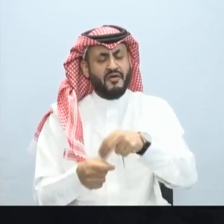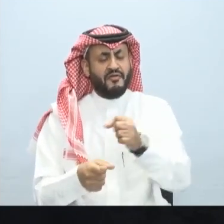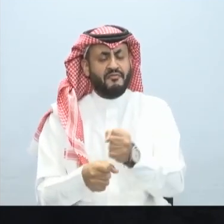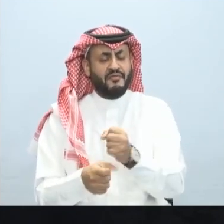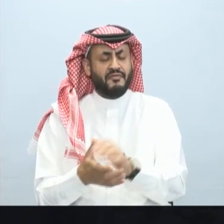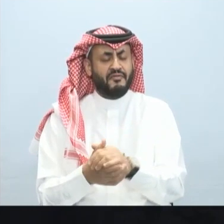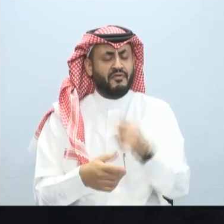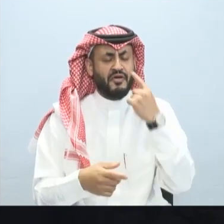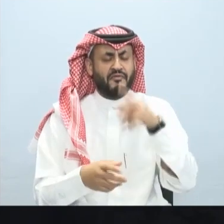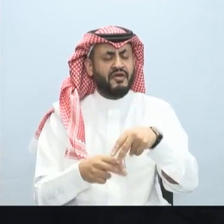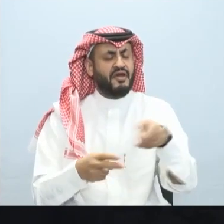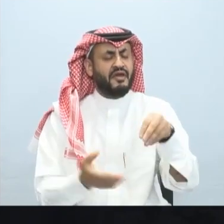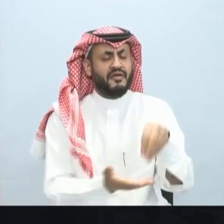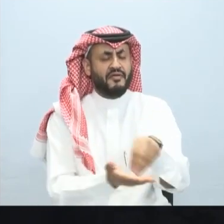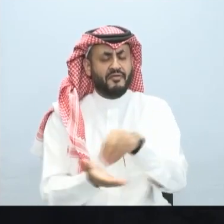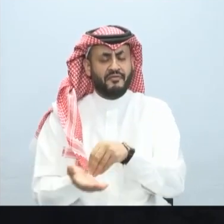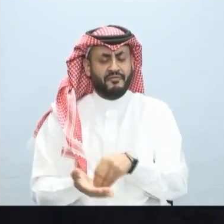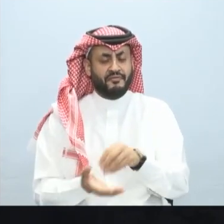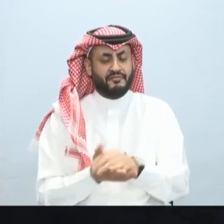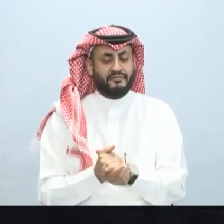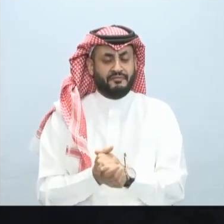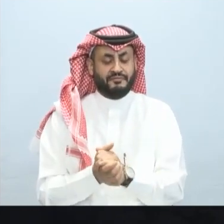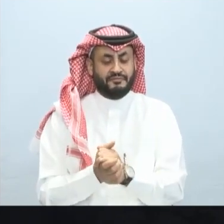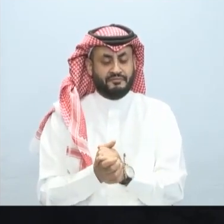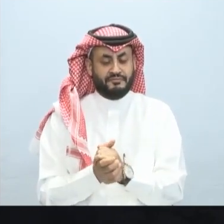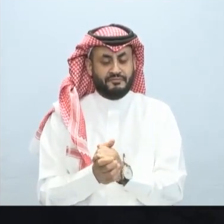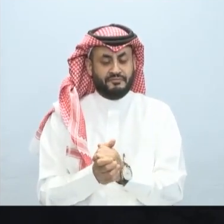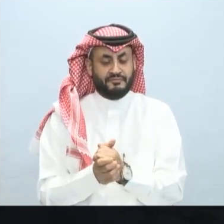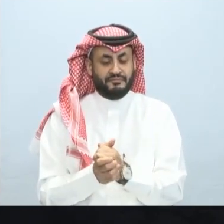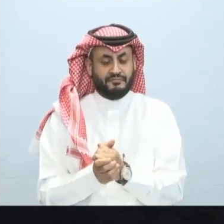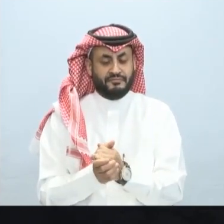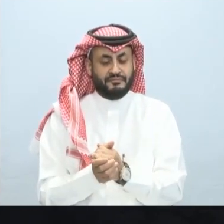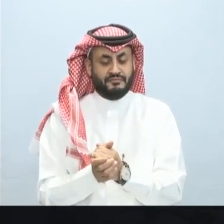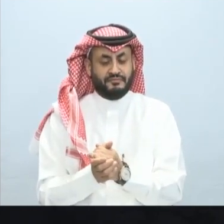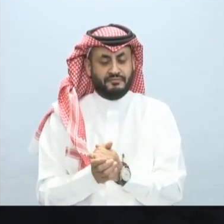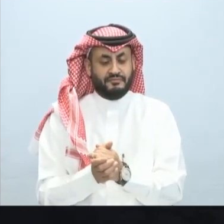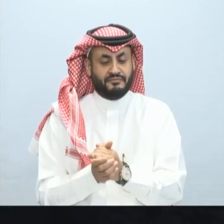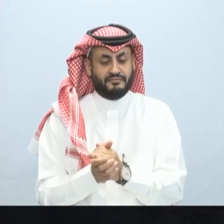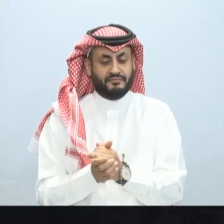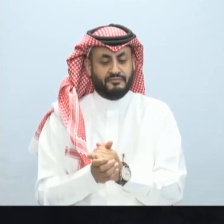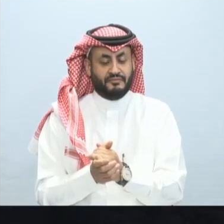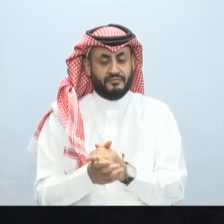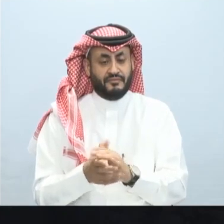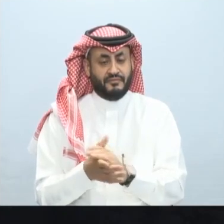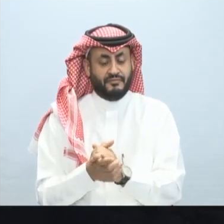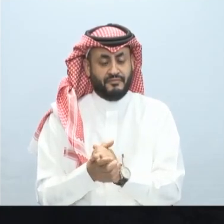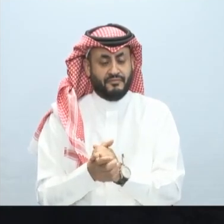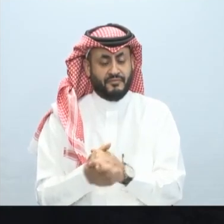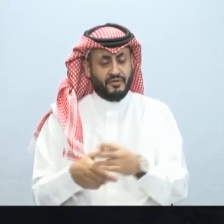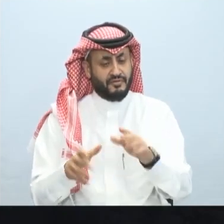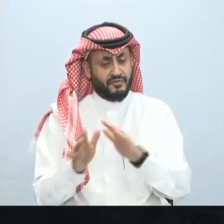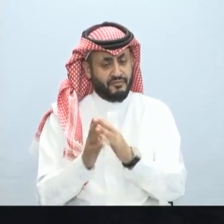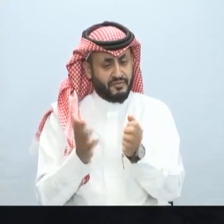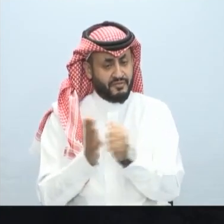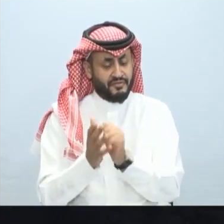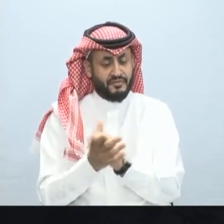sentences wherever you are and whatever you wish to compare. Now this is something that you have here. You can do your homework